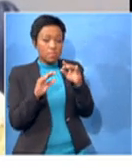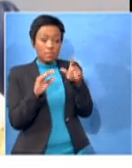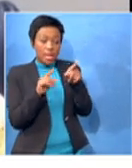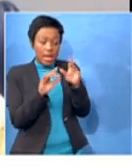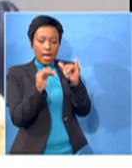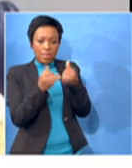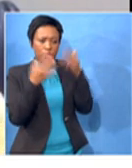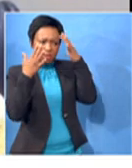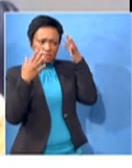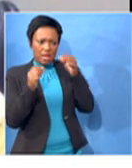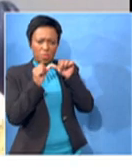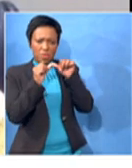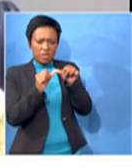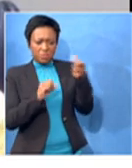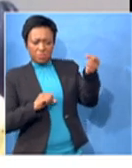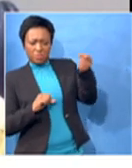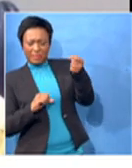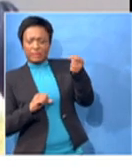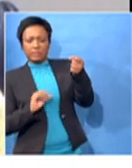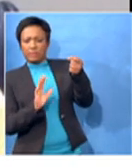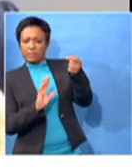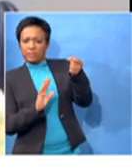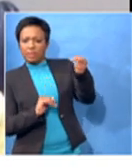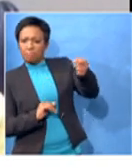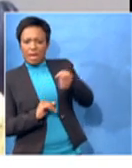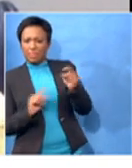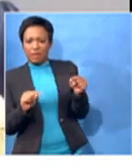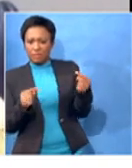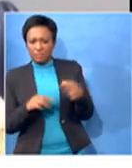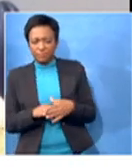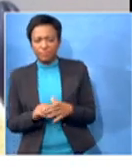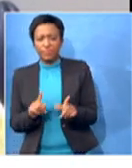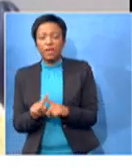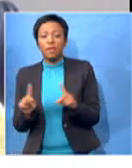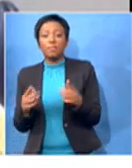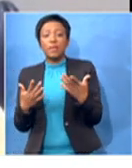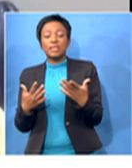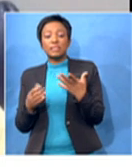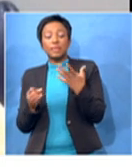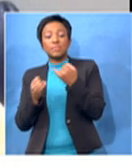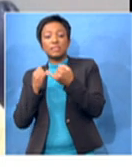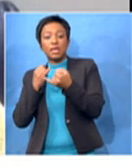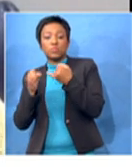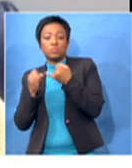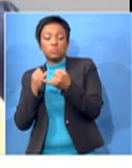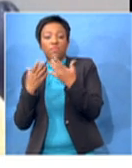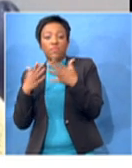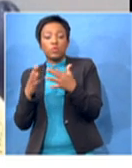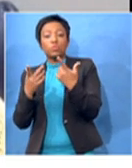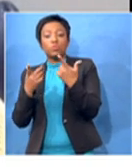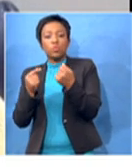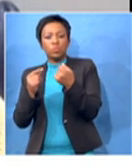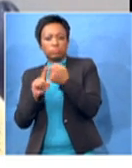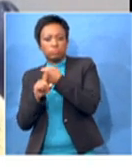his employment or they don't appoint him. But also with sex offenders, I think as citizens, we need to